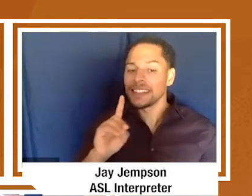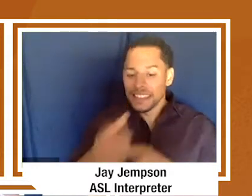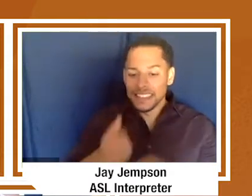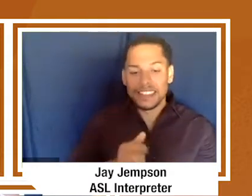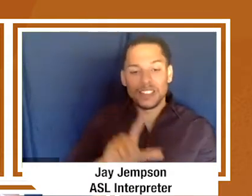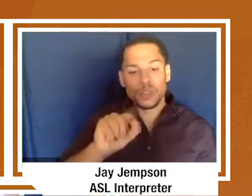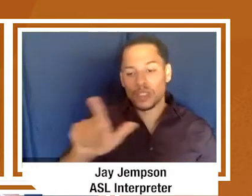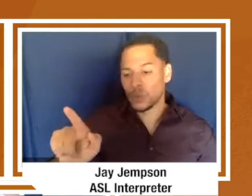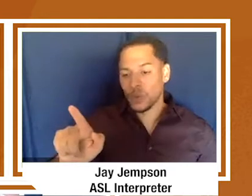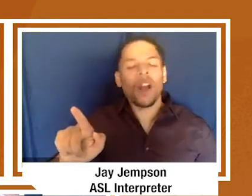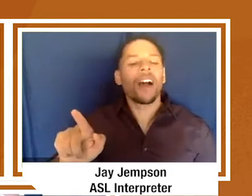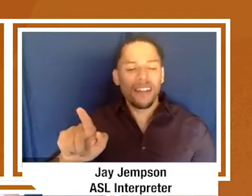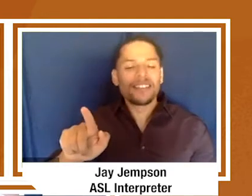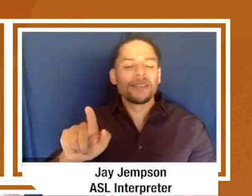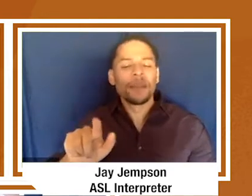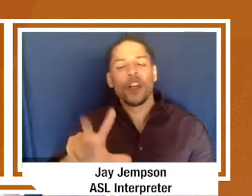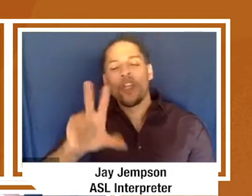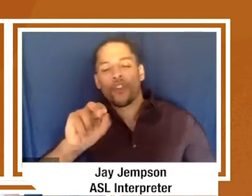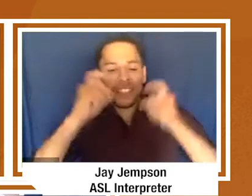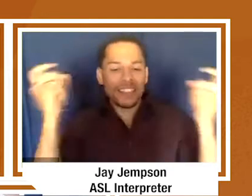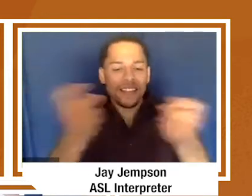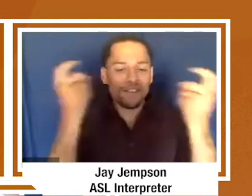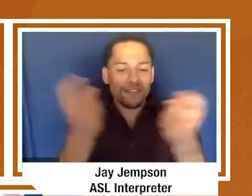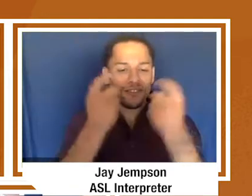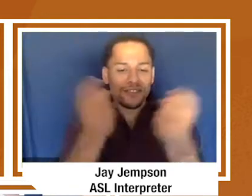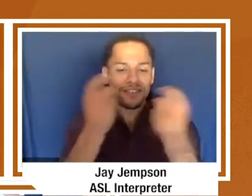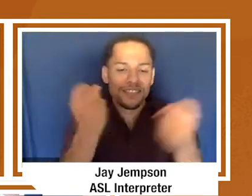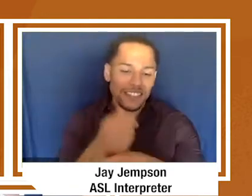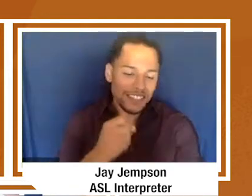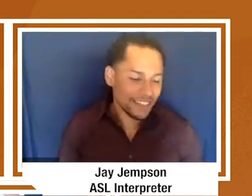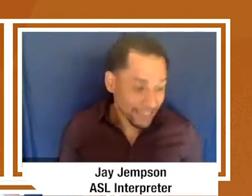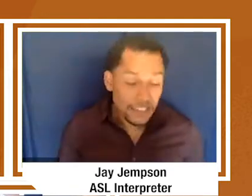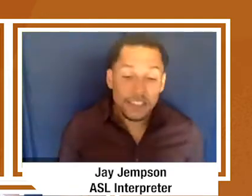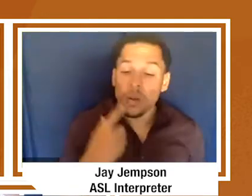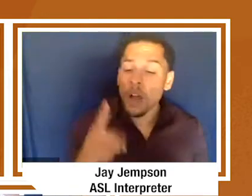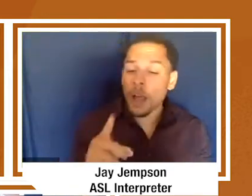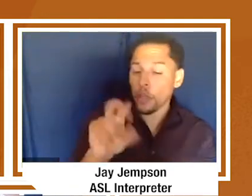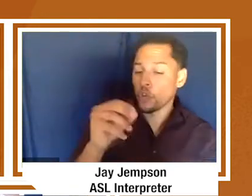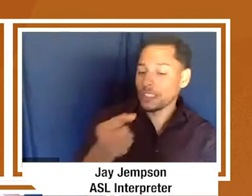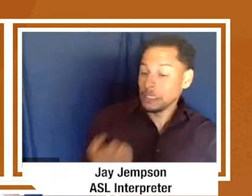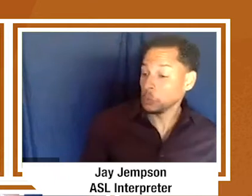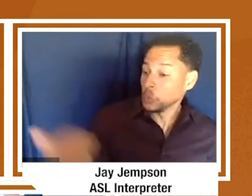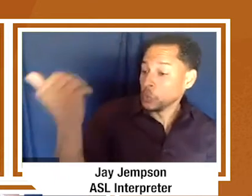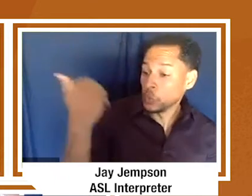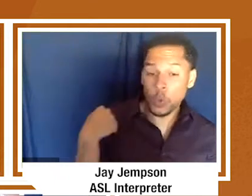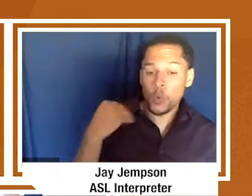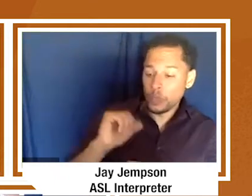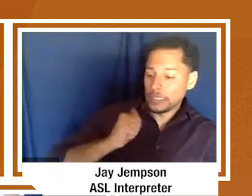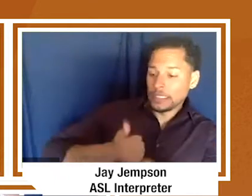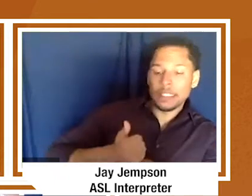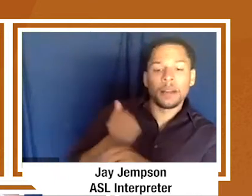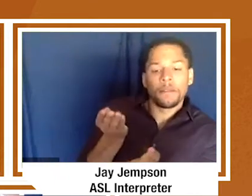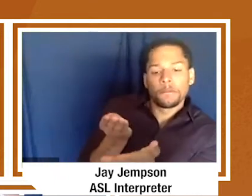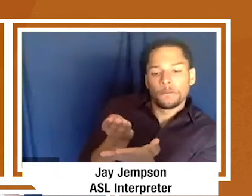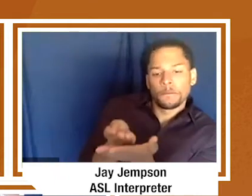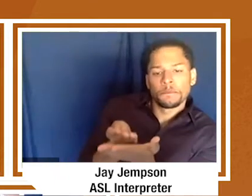in 2021. But 30 years ago, a fund was created